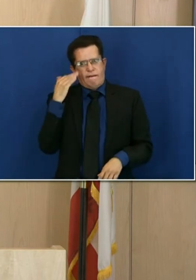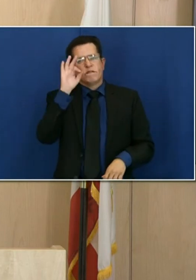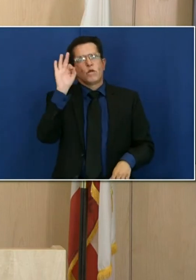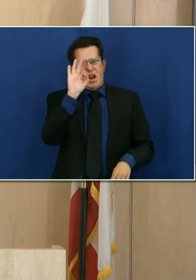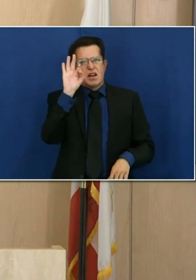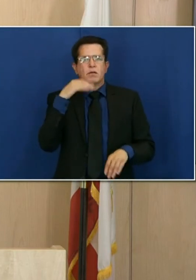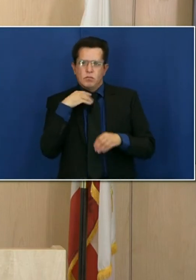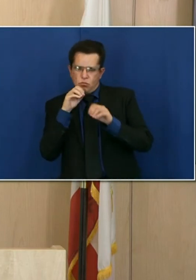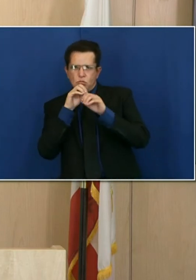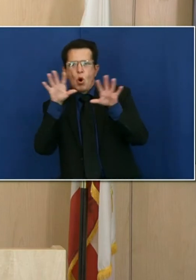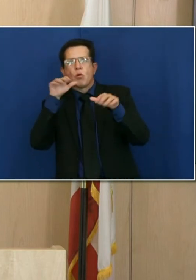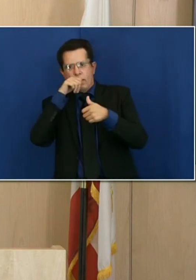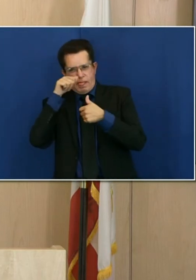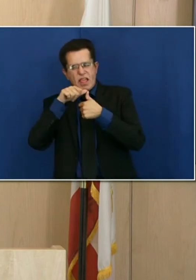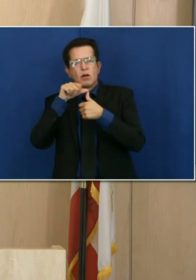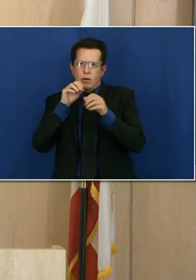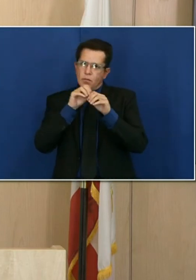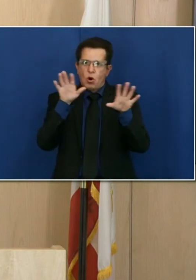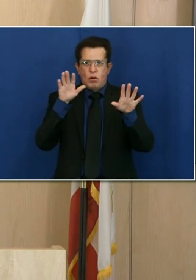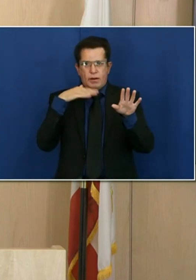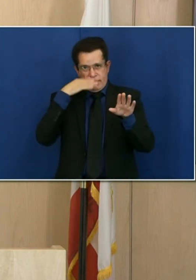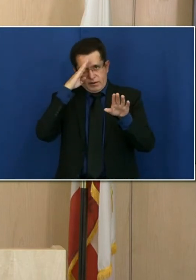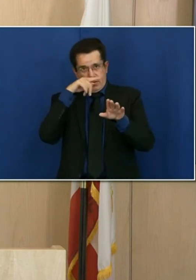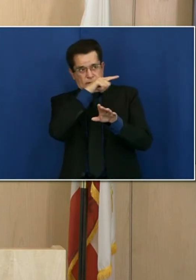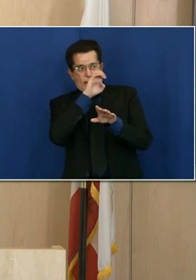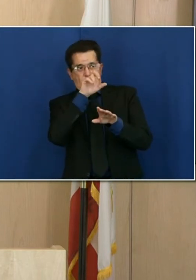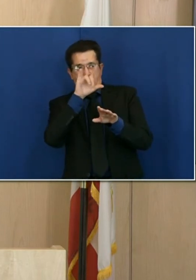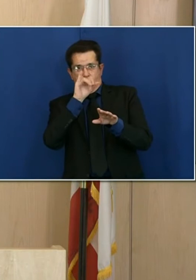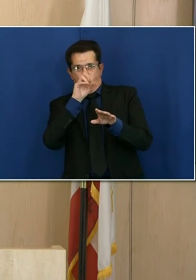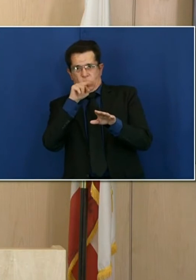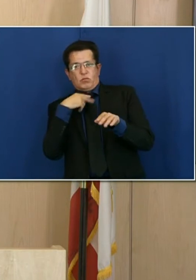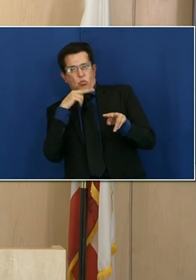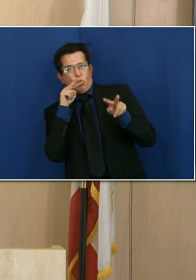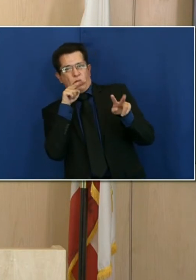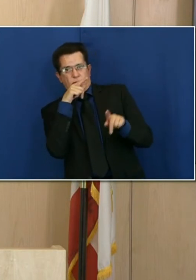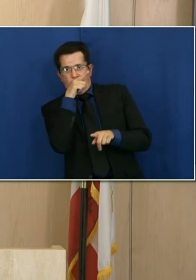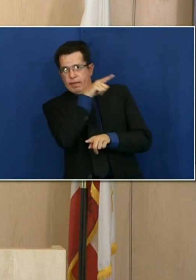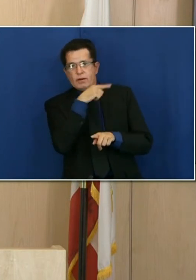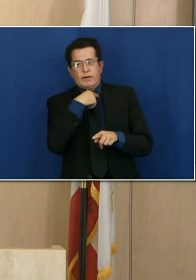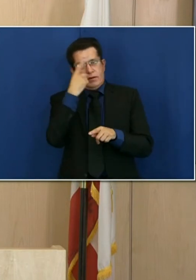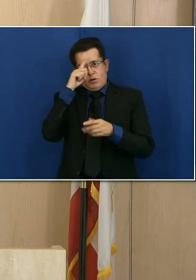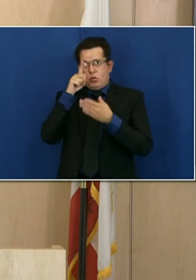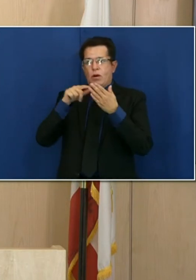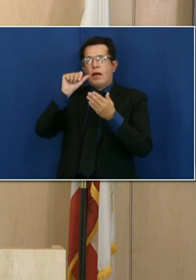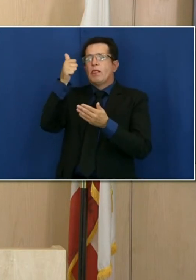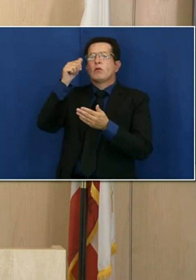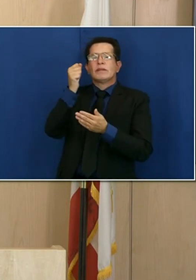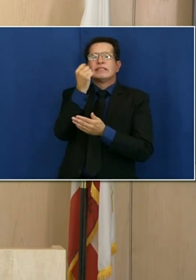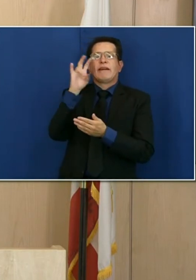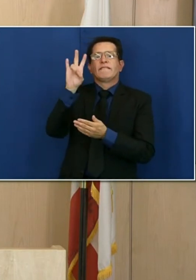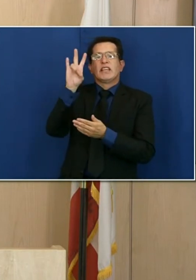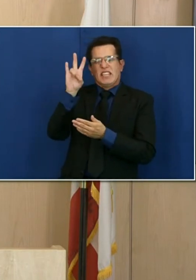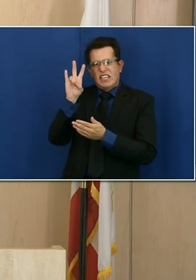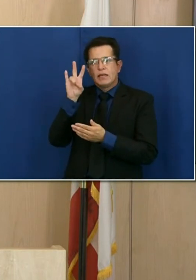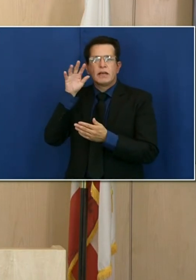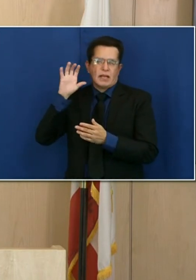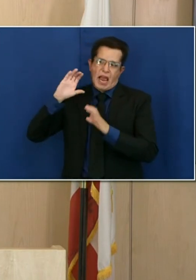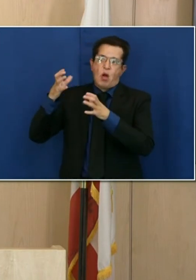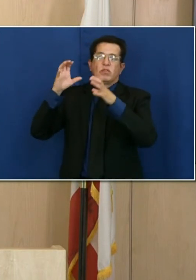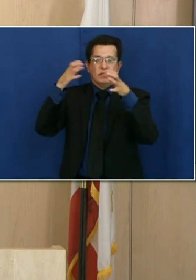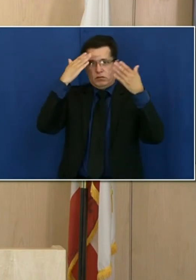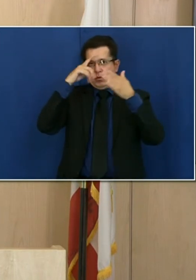the situation in El Cajon. I'm not sure what the other 18 cities are going to be, 17 cities are going to be doing. I know I was